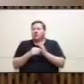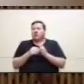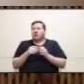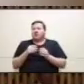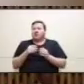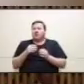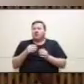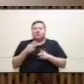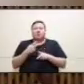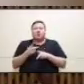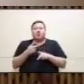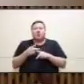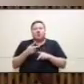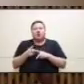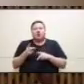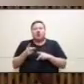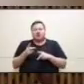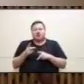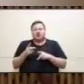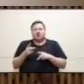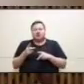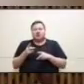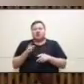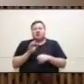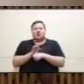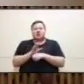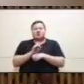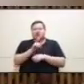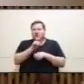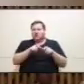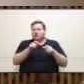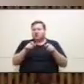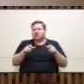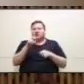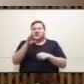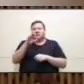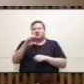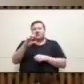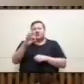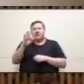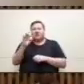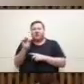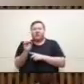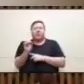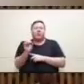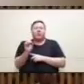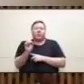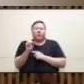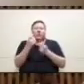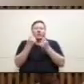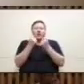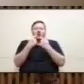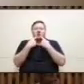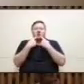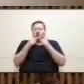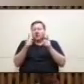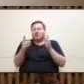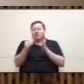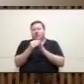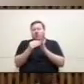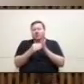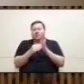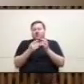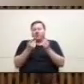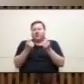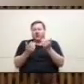consultants. The CFO has already alluded to the fact that for our county, for our financial statements to be